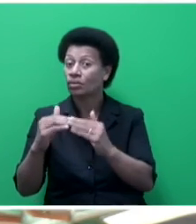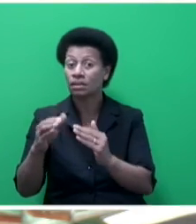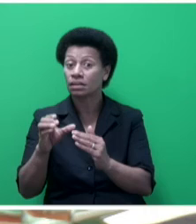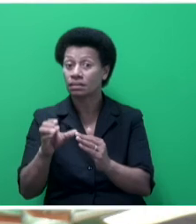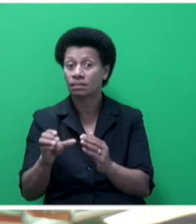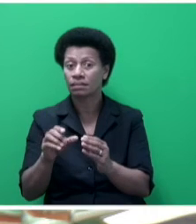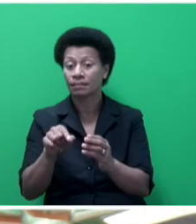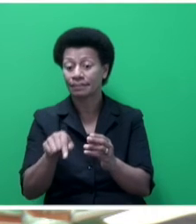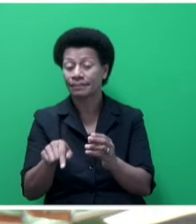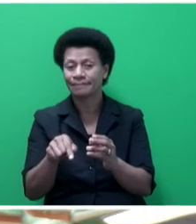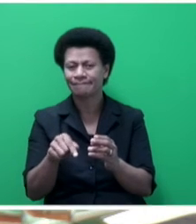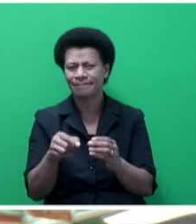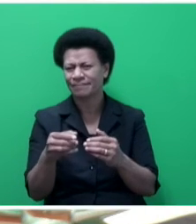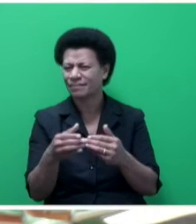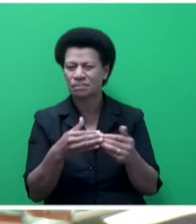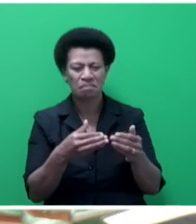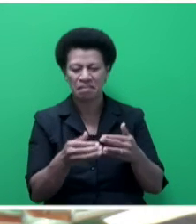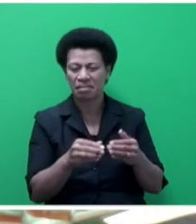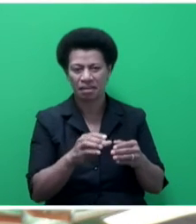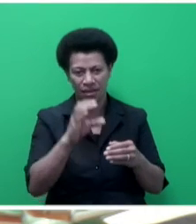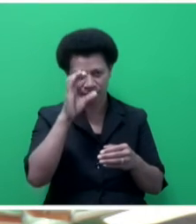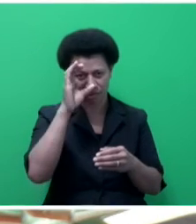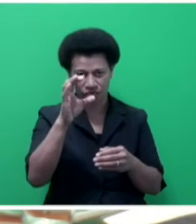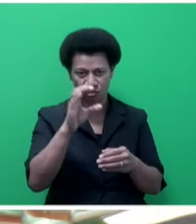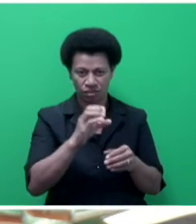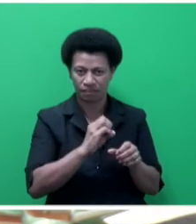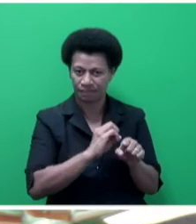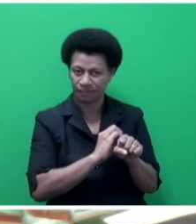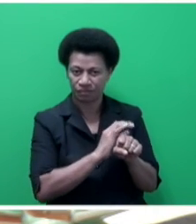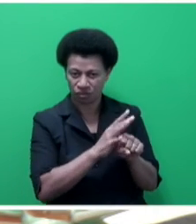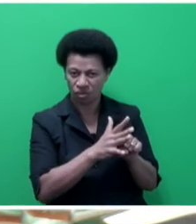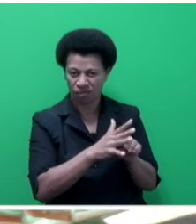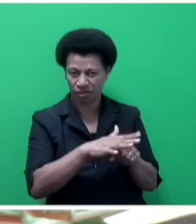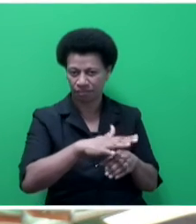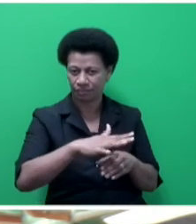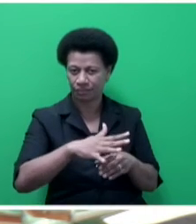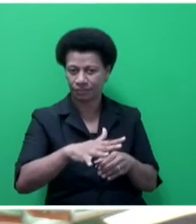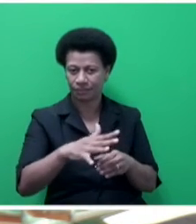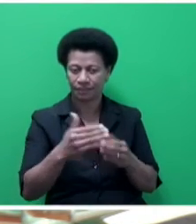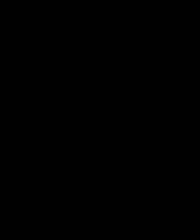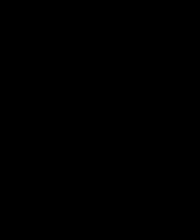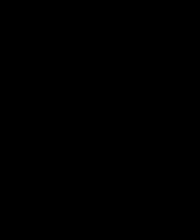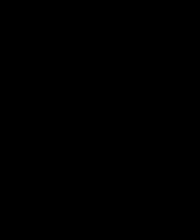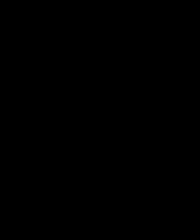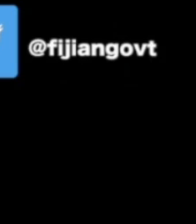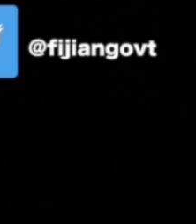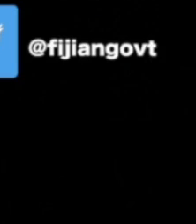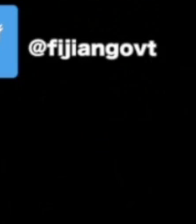current climate of global uncertainty. Thank you, Mr. Speaker, sir.